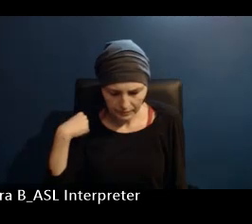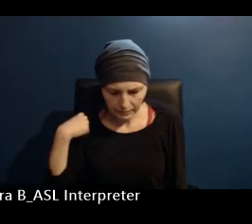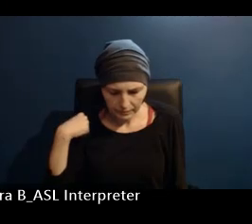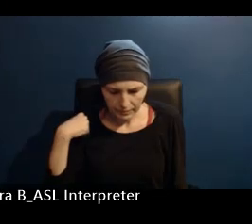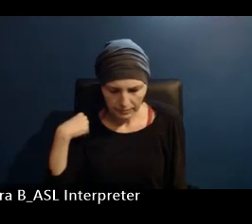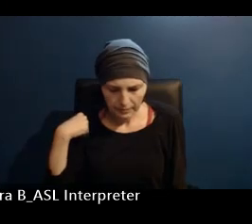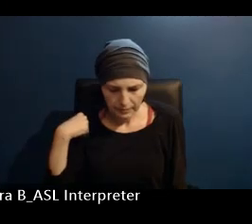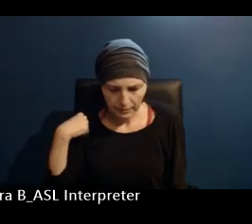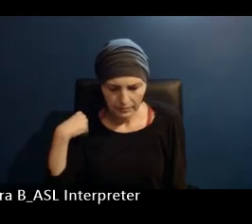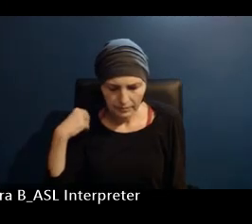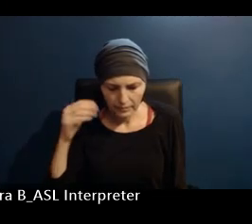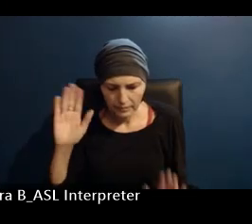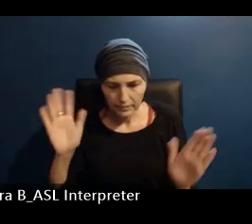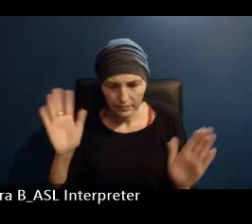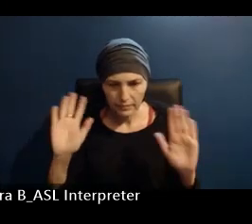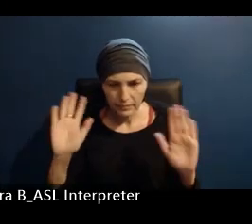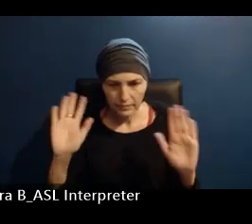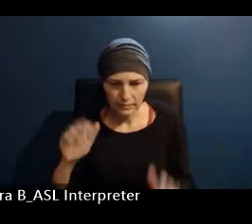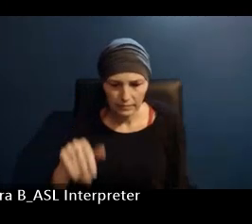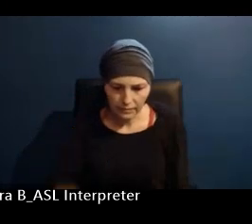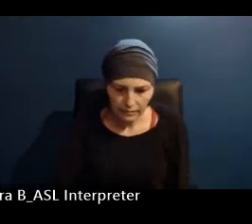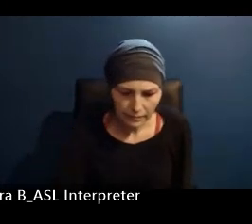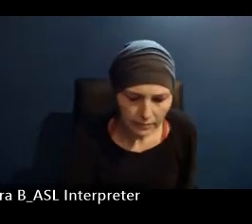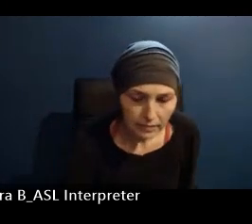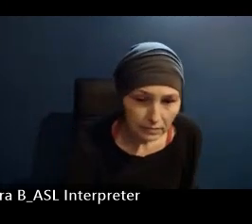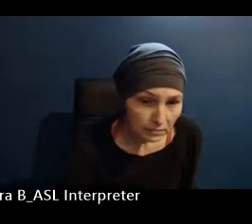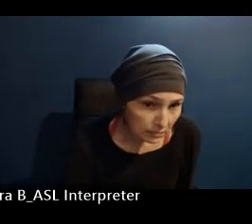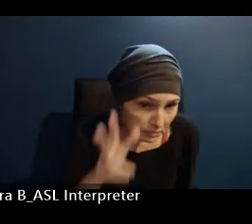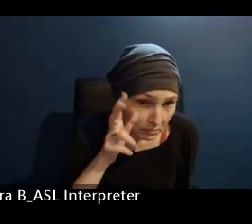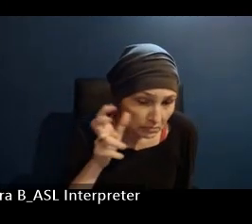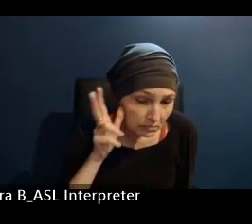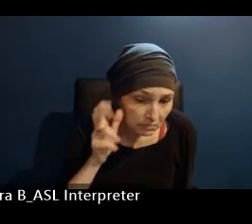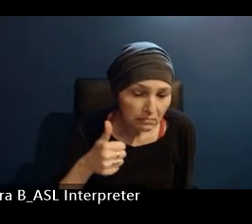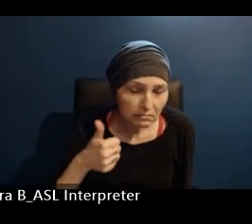Hello. Hello, Flynn. Can you hear me? You can.